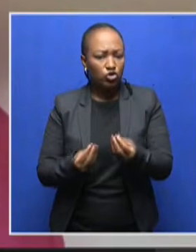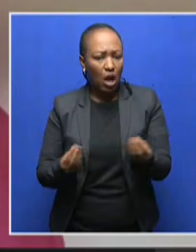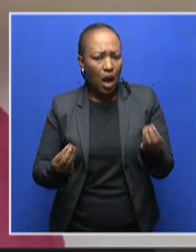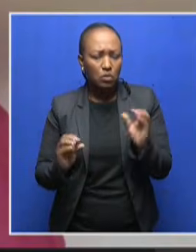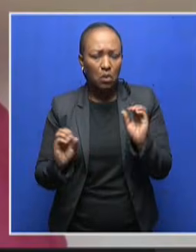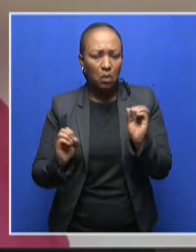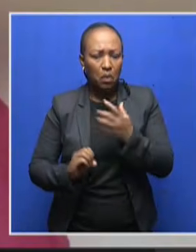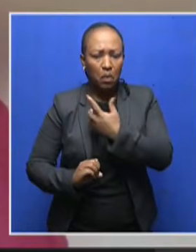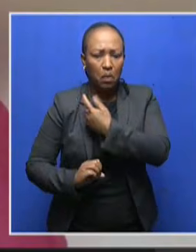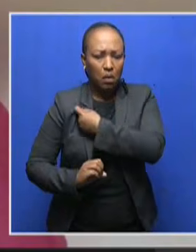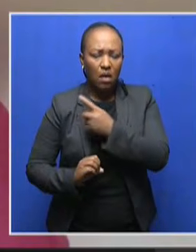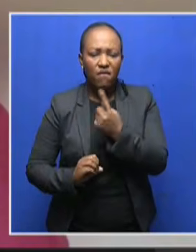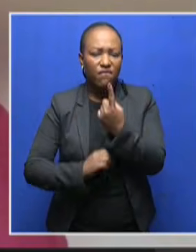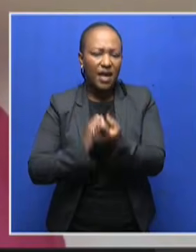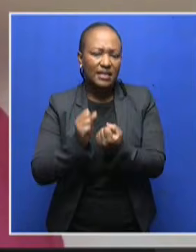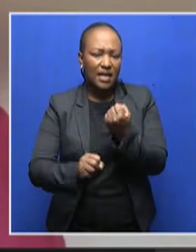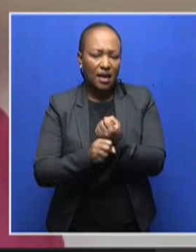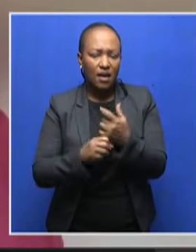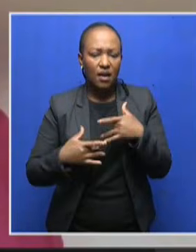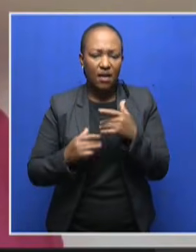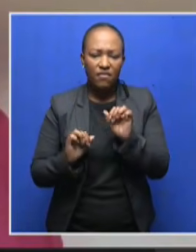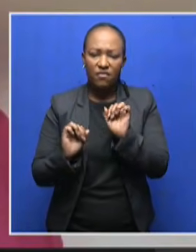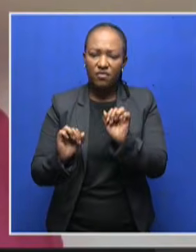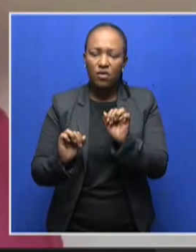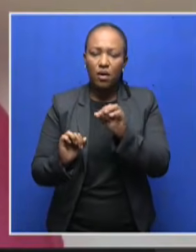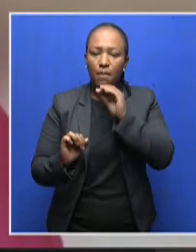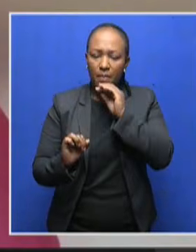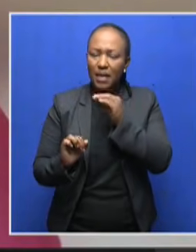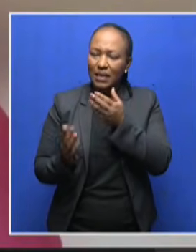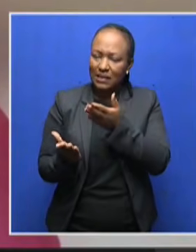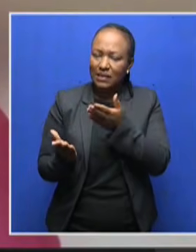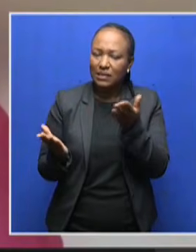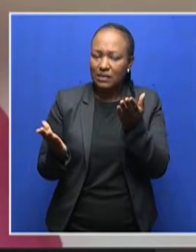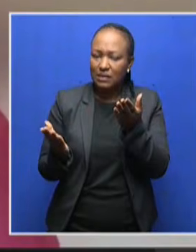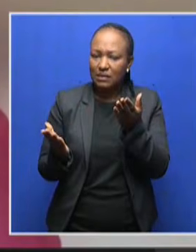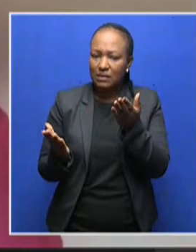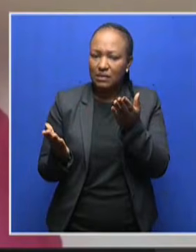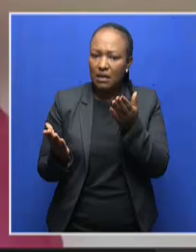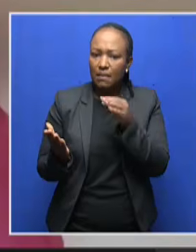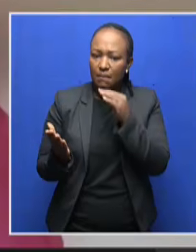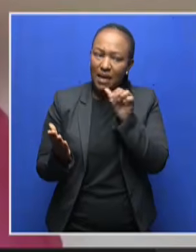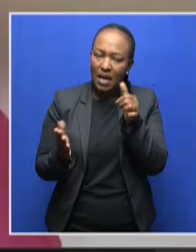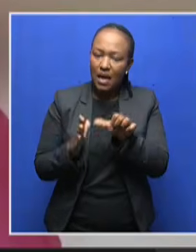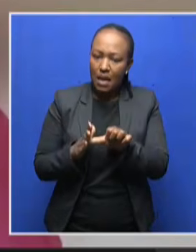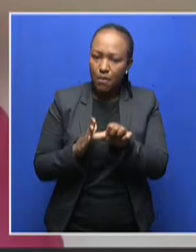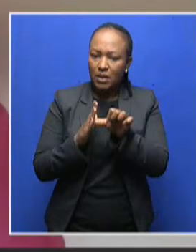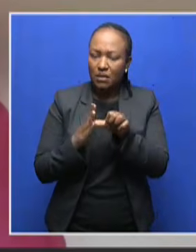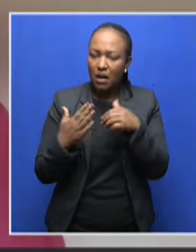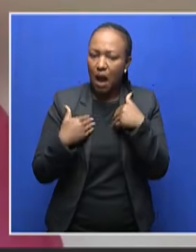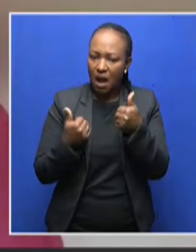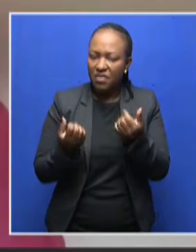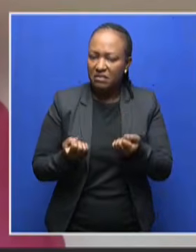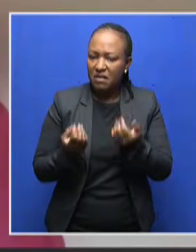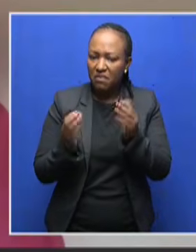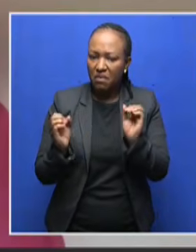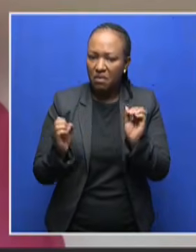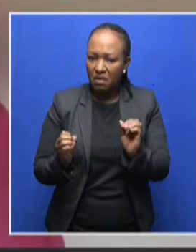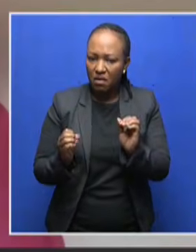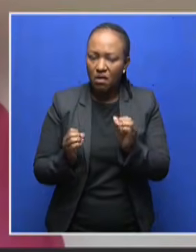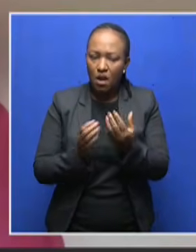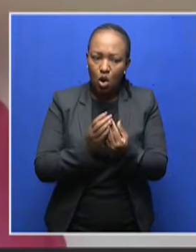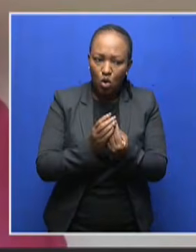during their first year of life, there's a good chance they're also not being reached for other important child health services like growth